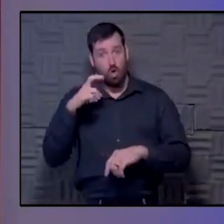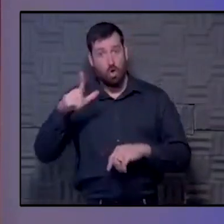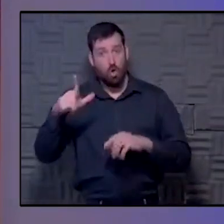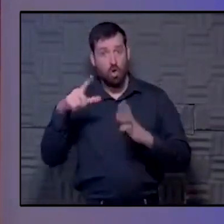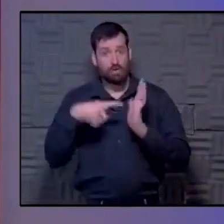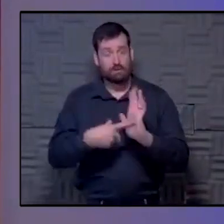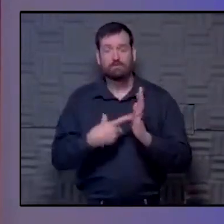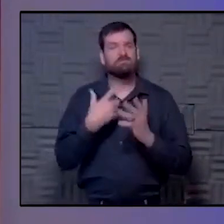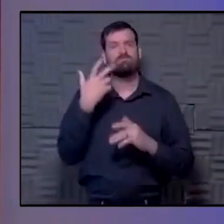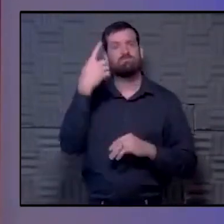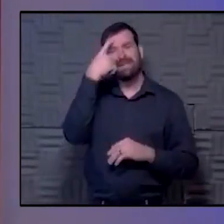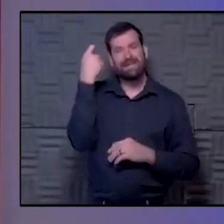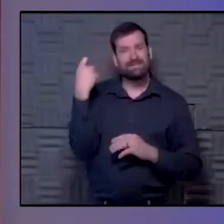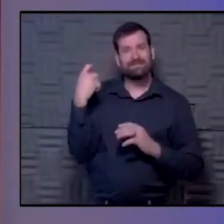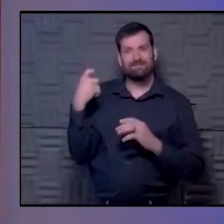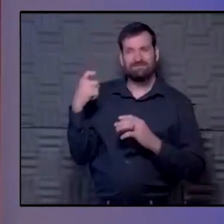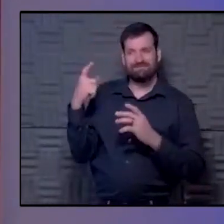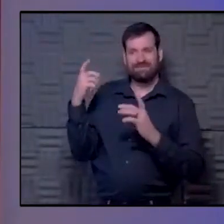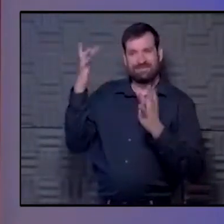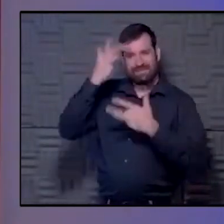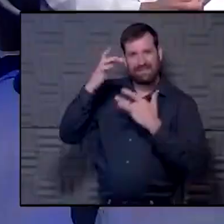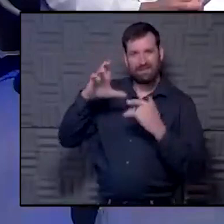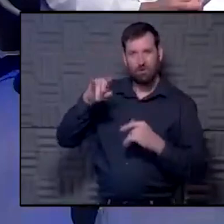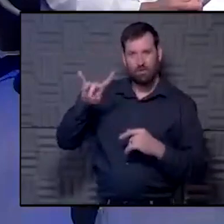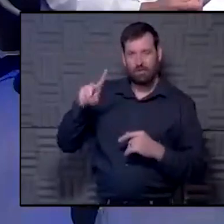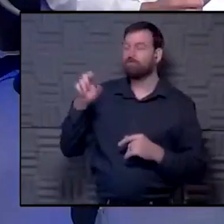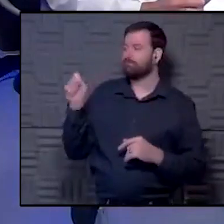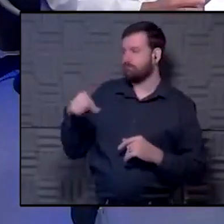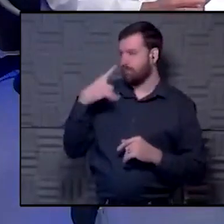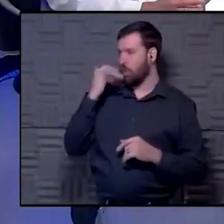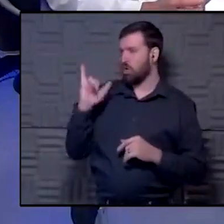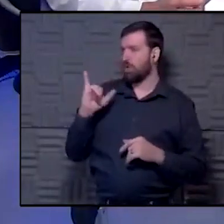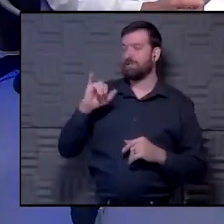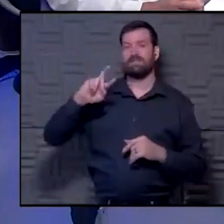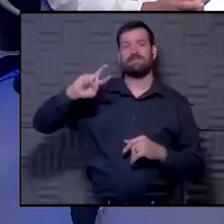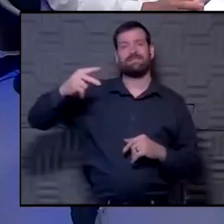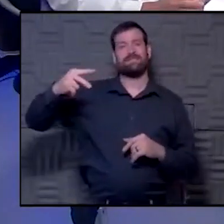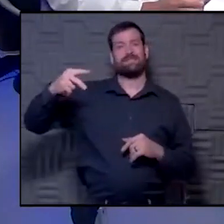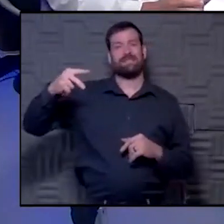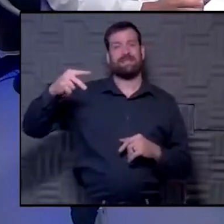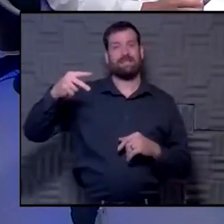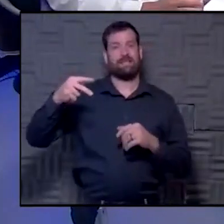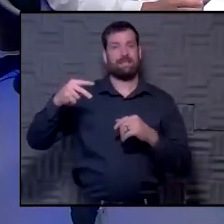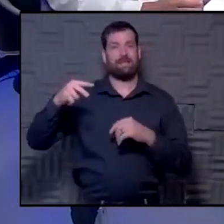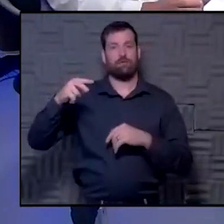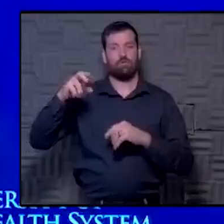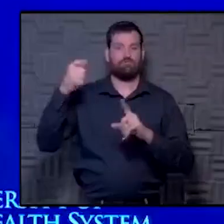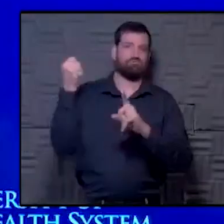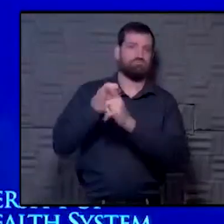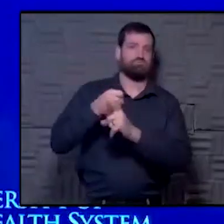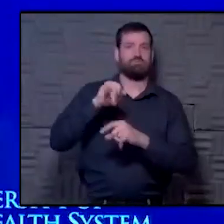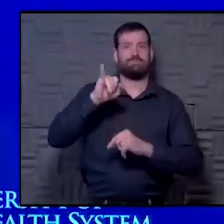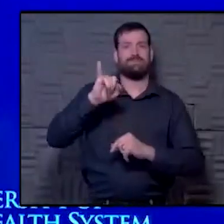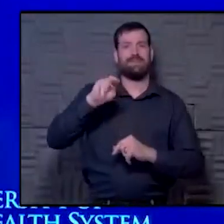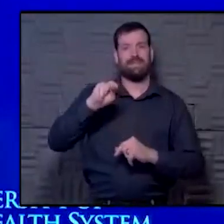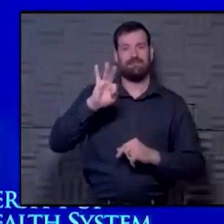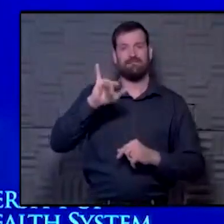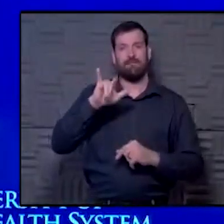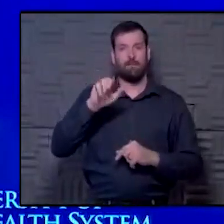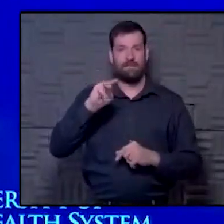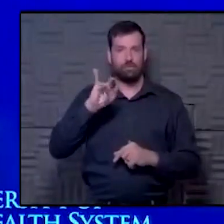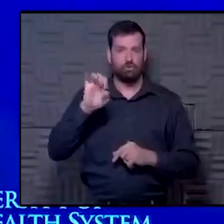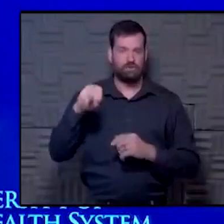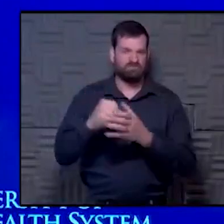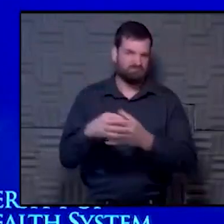Right. even if it's an asymptomatic. Yeah. That's exactly asymptomatic right, case, because so- it looks like there's a secondary round of inflammation and other problems that can cause Yeah. some issues. And